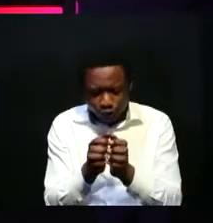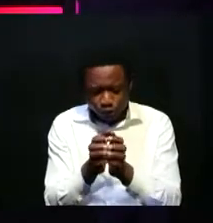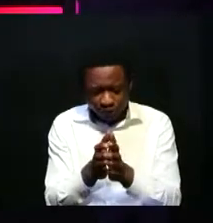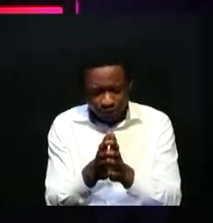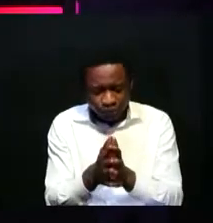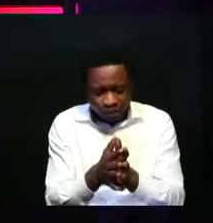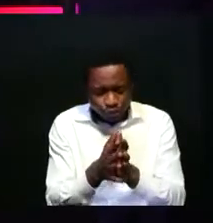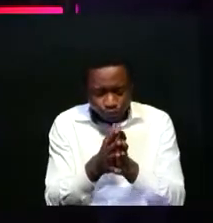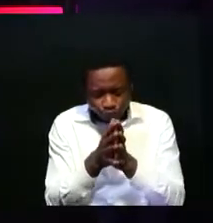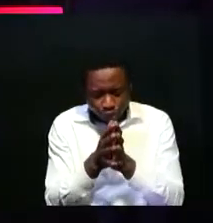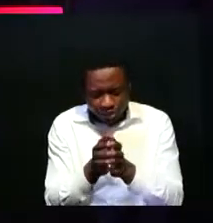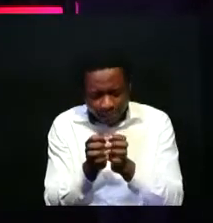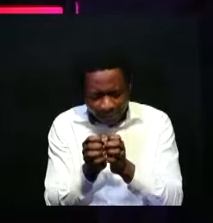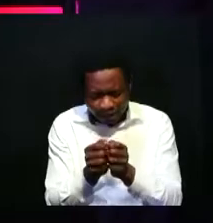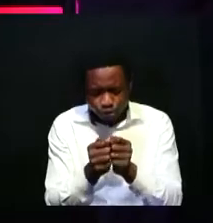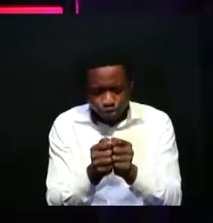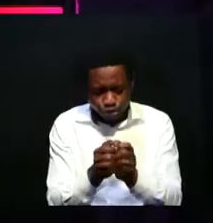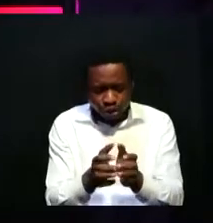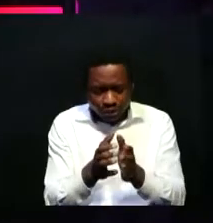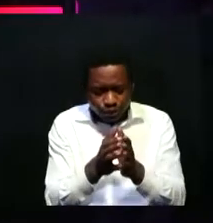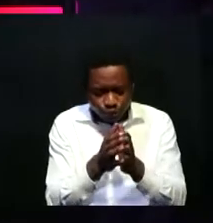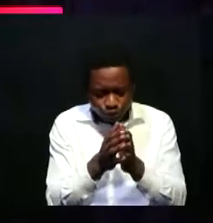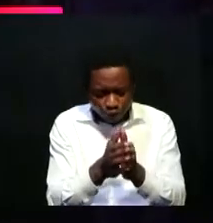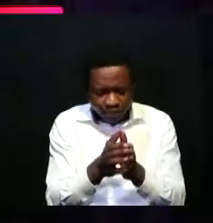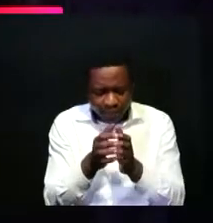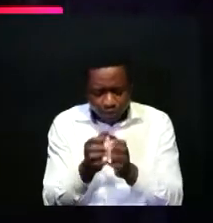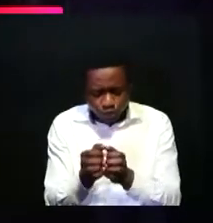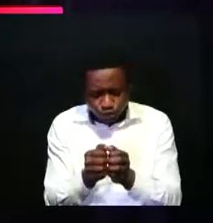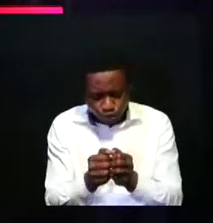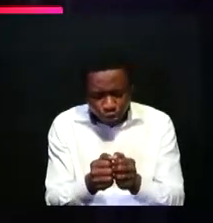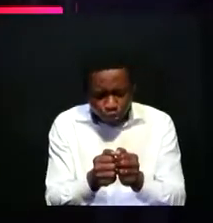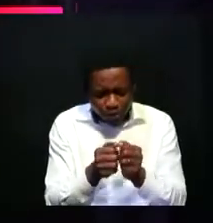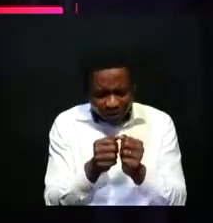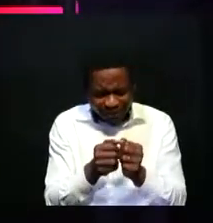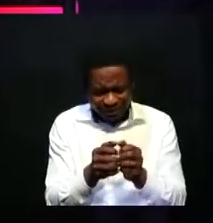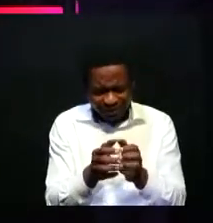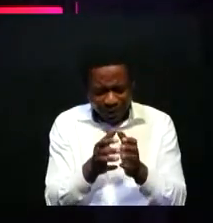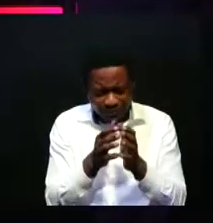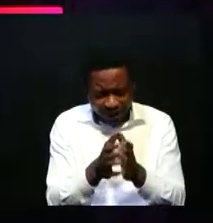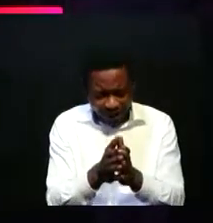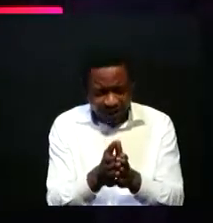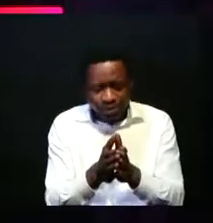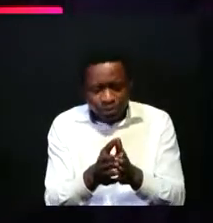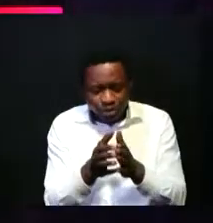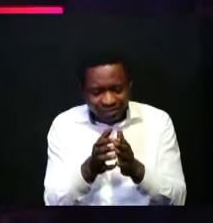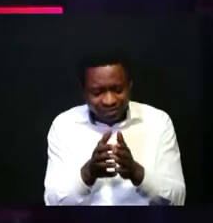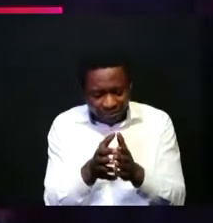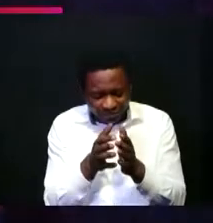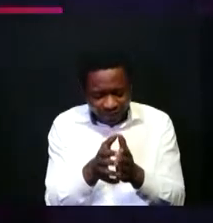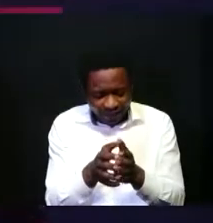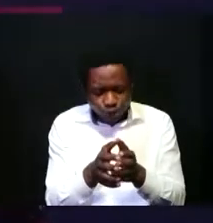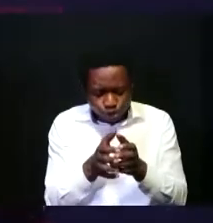You are the God who made the hearts of men, O God. Lord, touch hearts, O